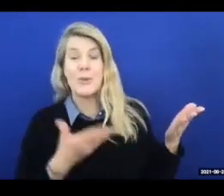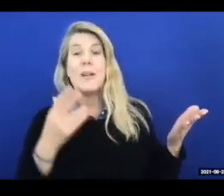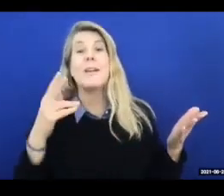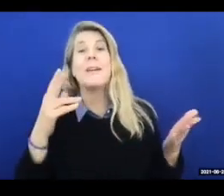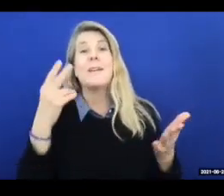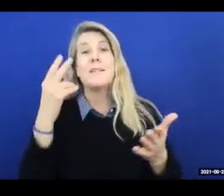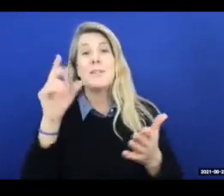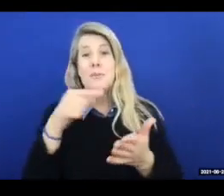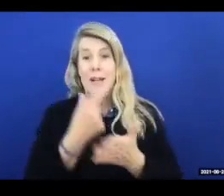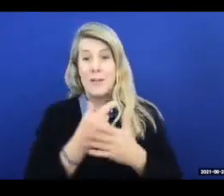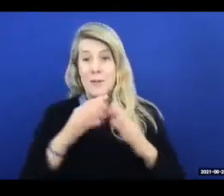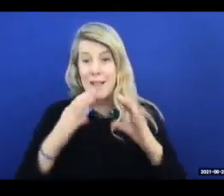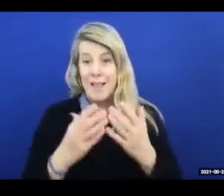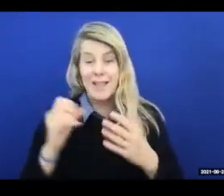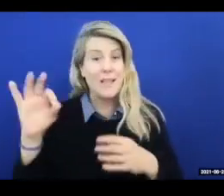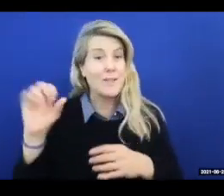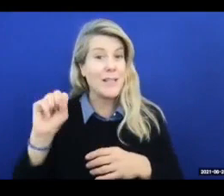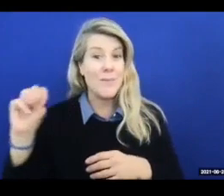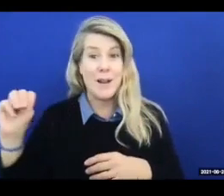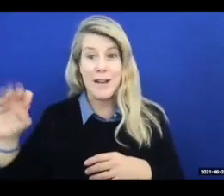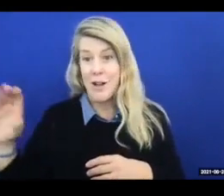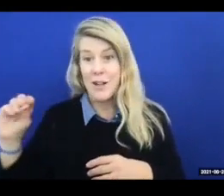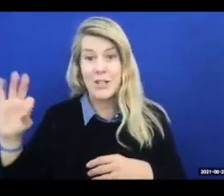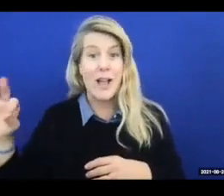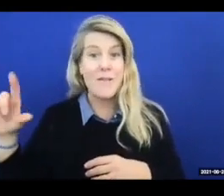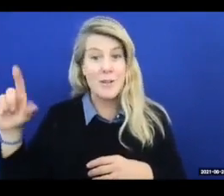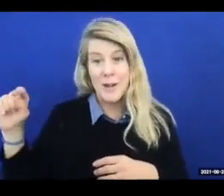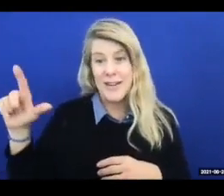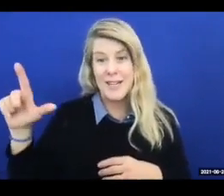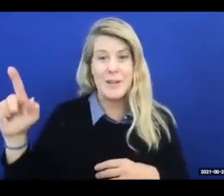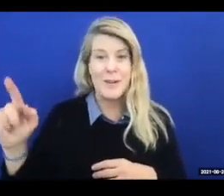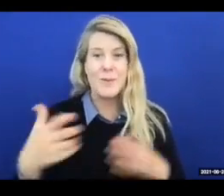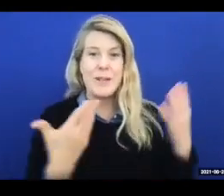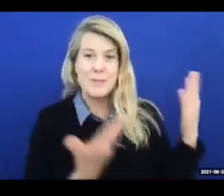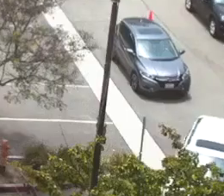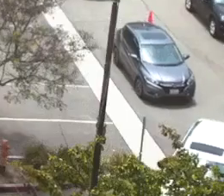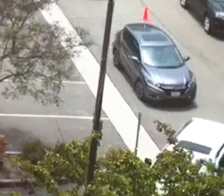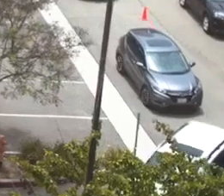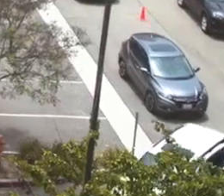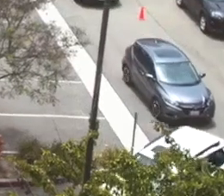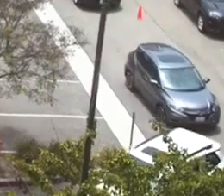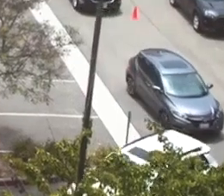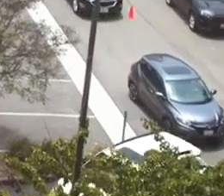graduating class of Santa Monica College of 2021.